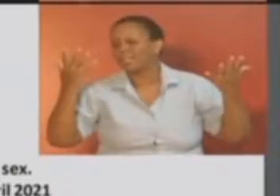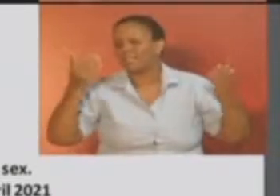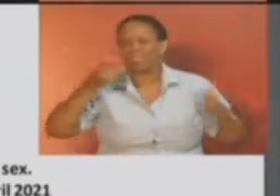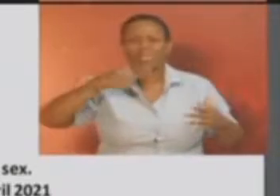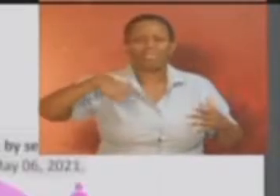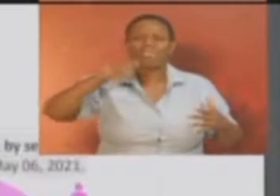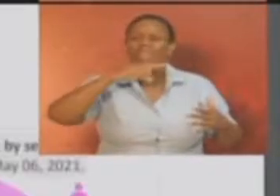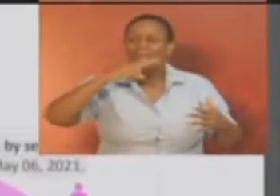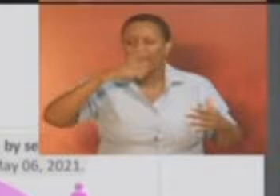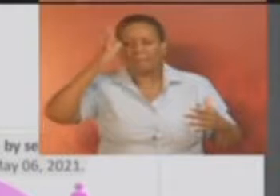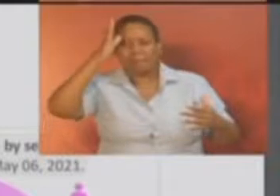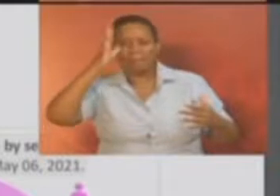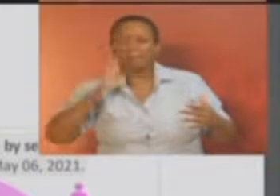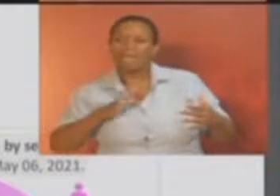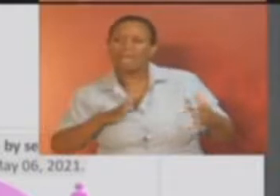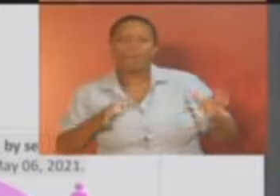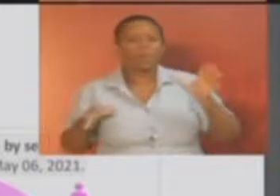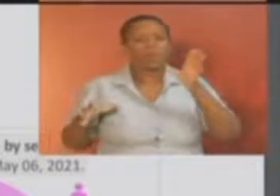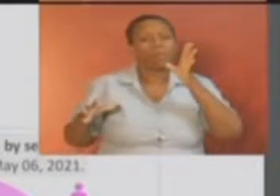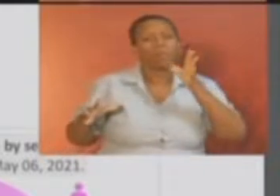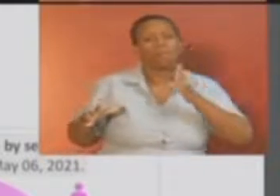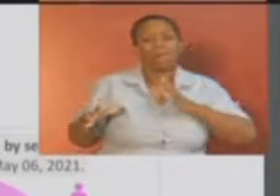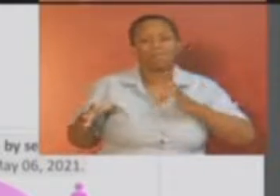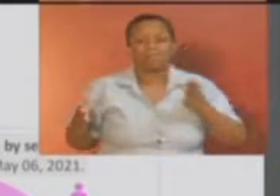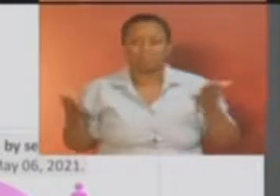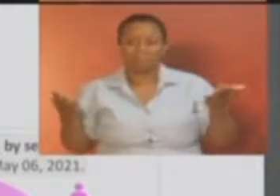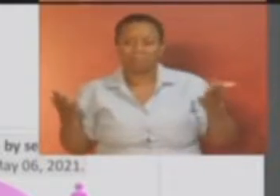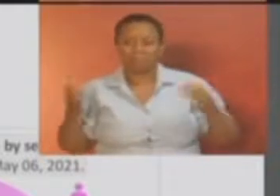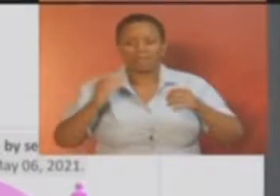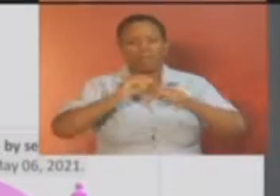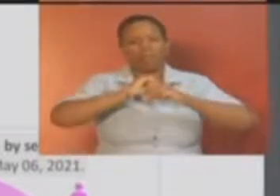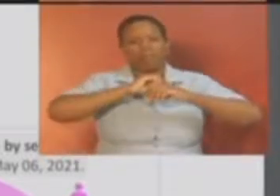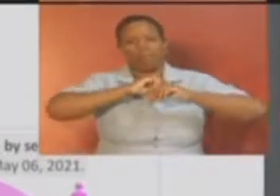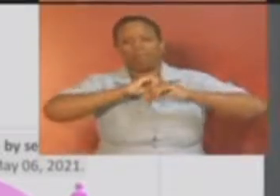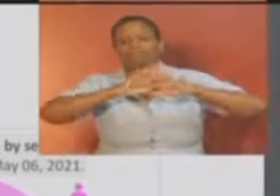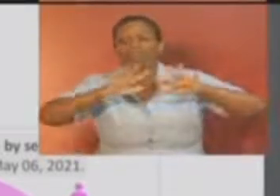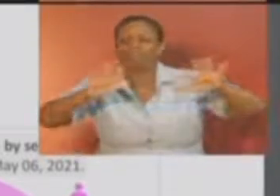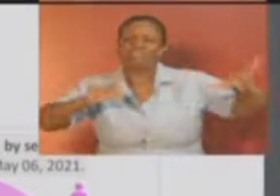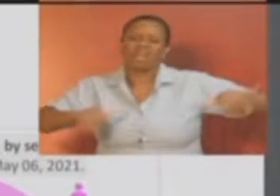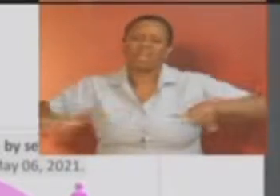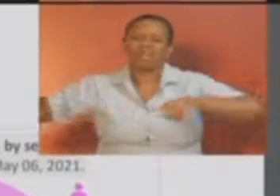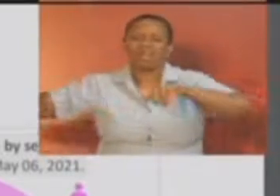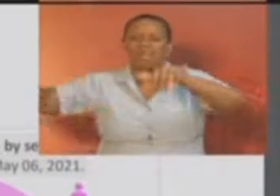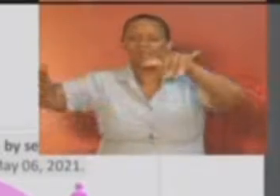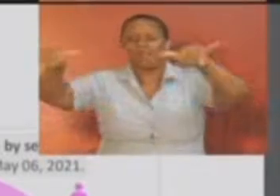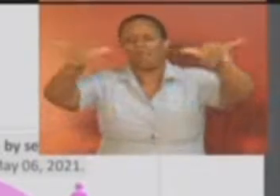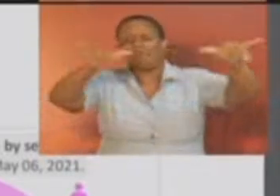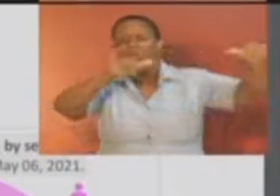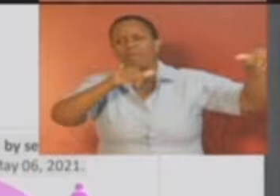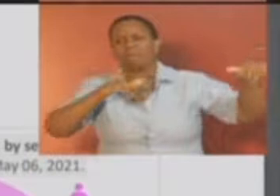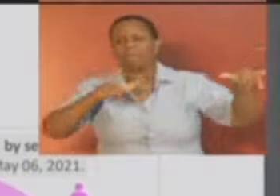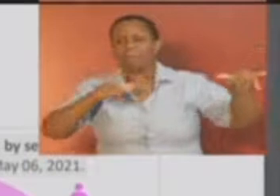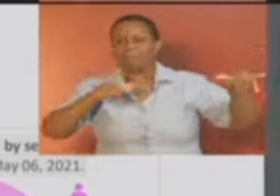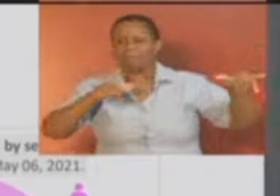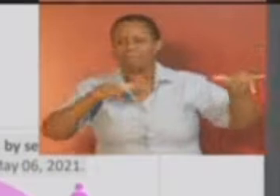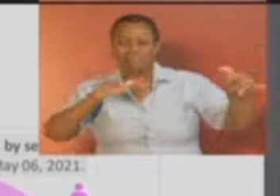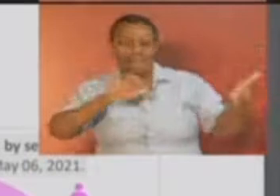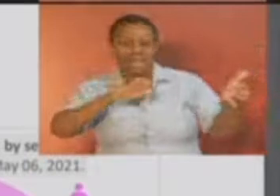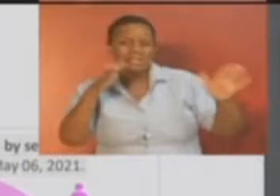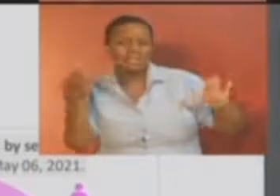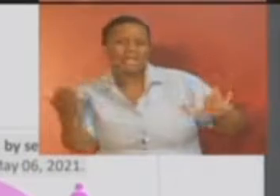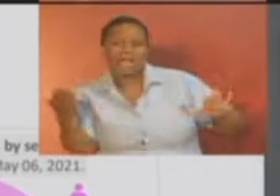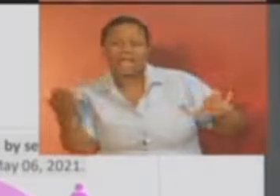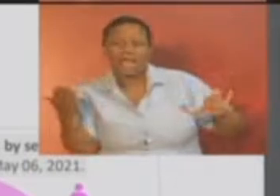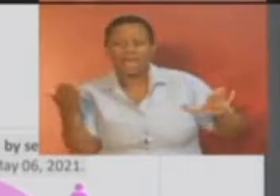female. Looking at the deaths, however, we do see that there are a lot more men than women. And though